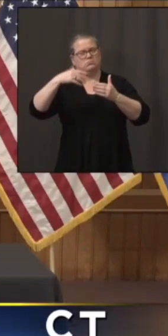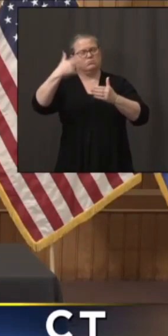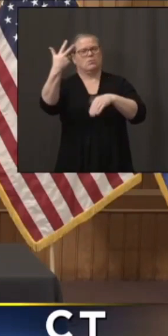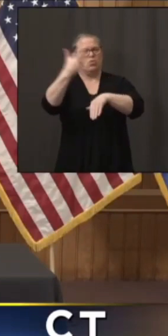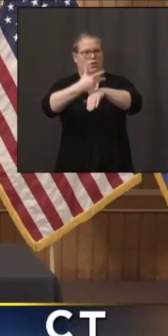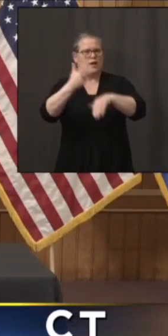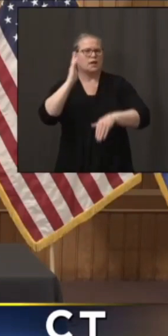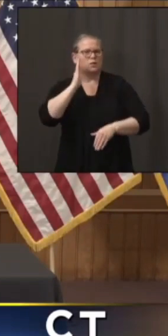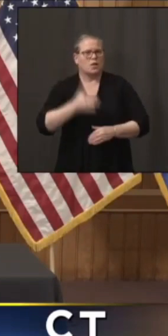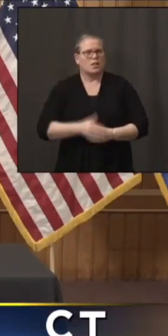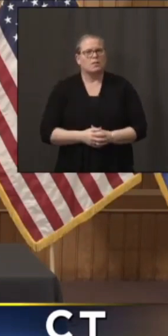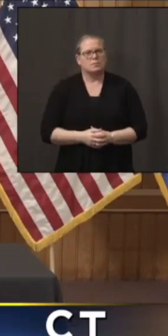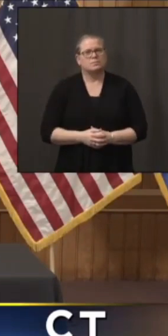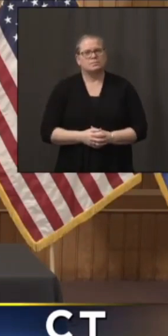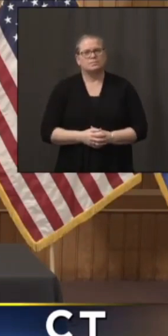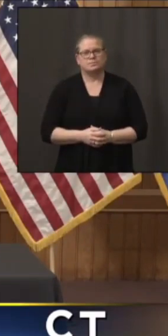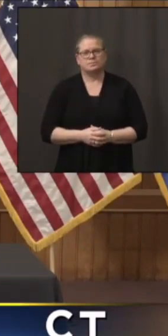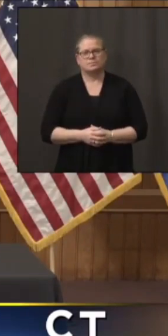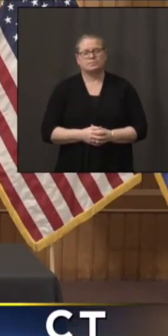News 8.